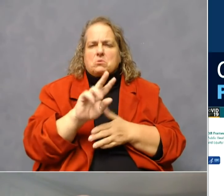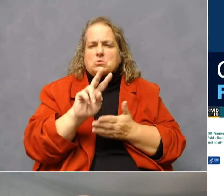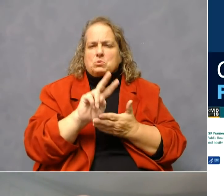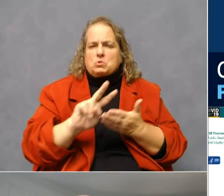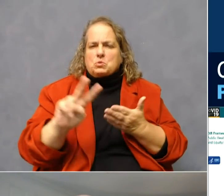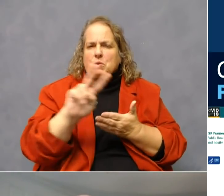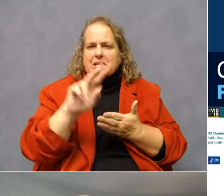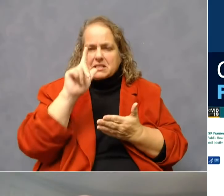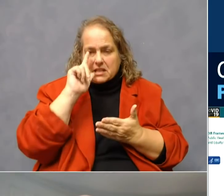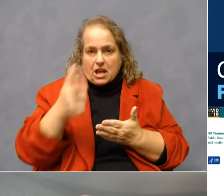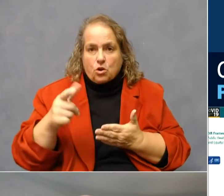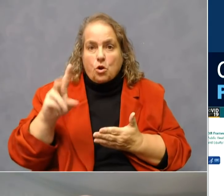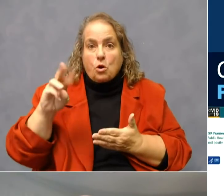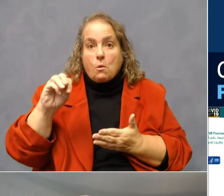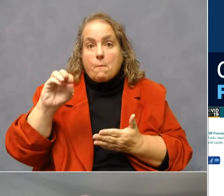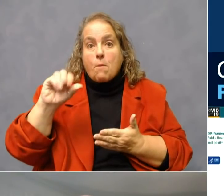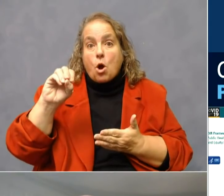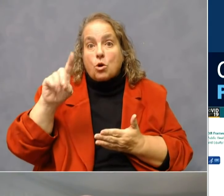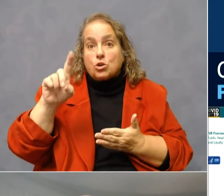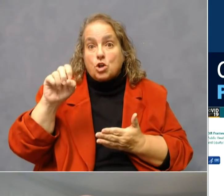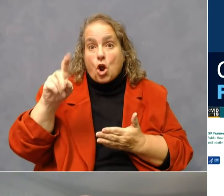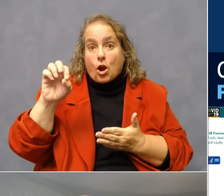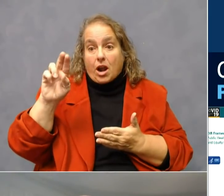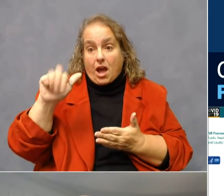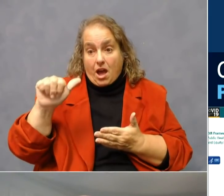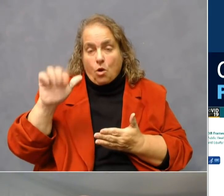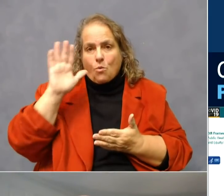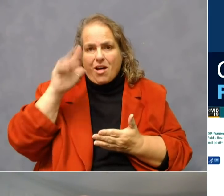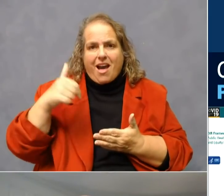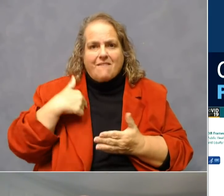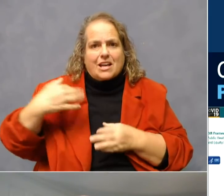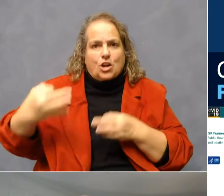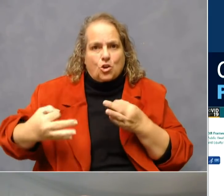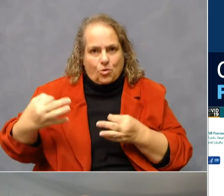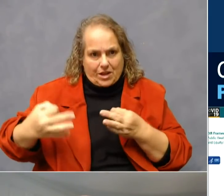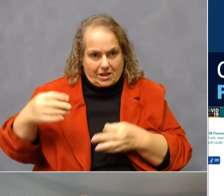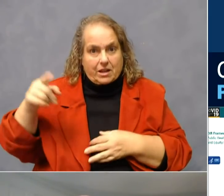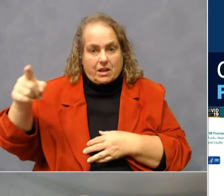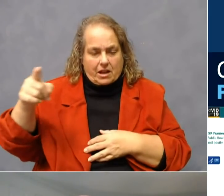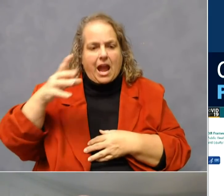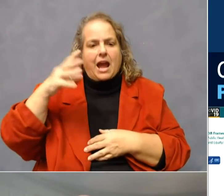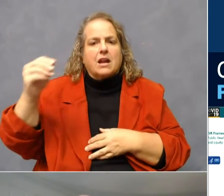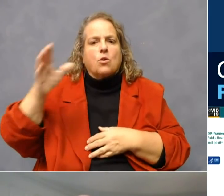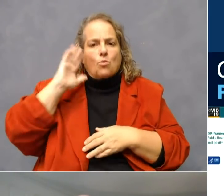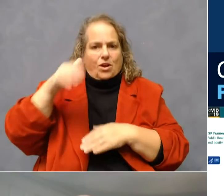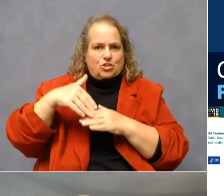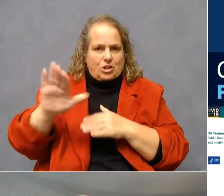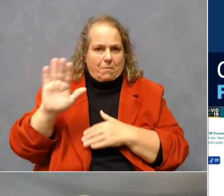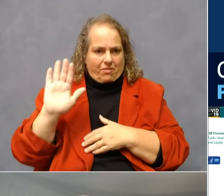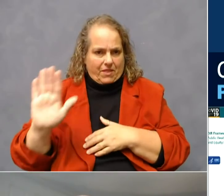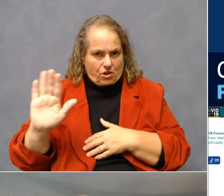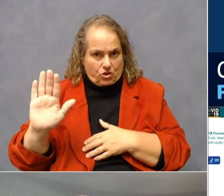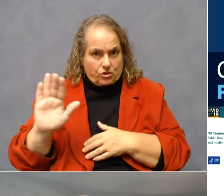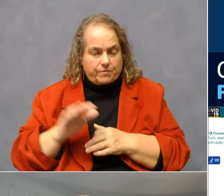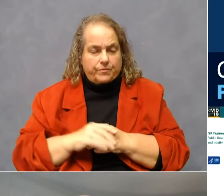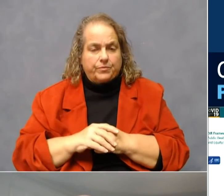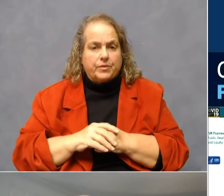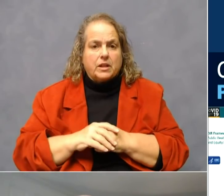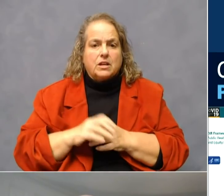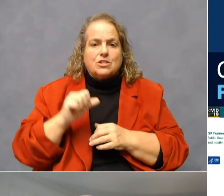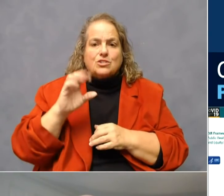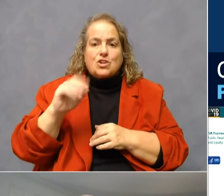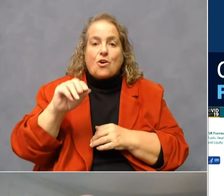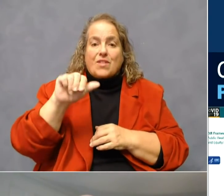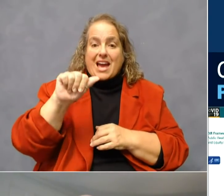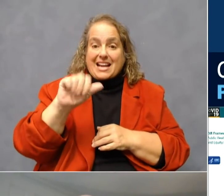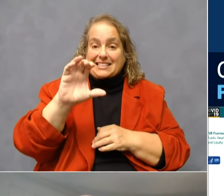have a hearing for Moderna. The ACIP committee will meet to independently recommend,